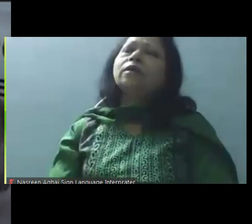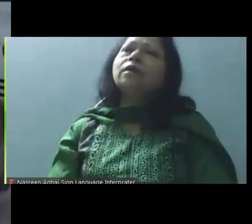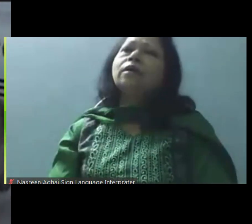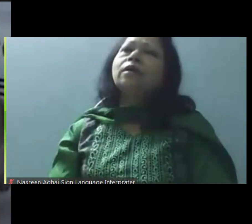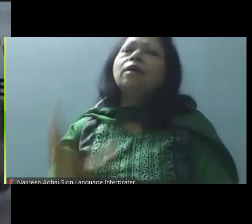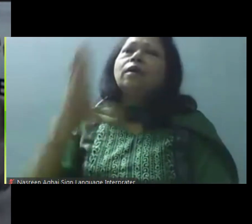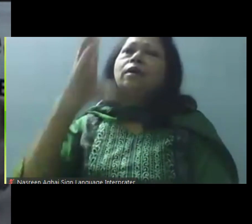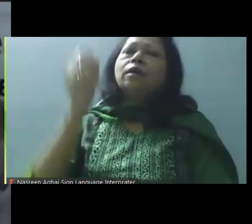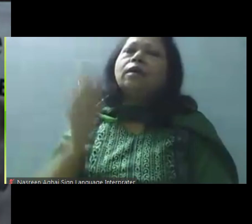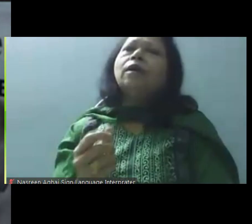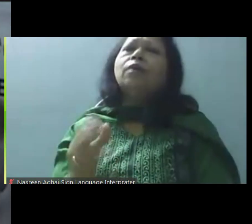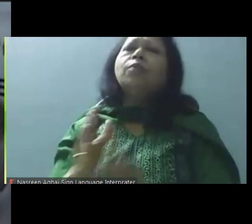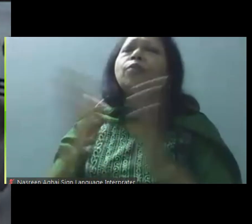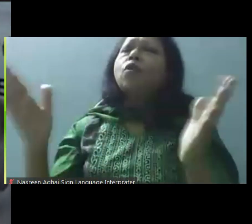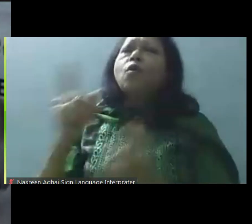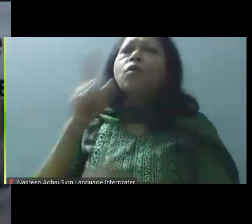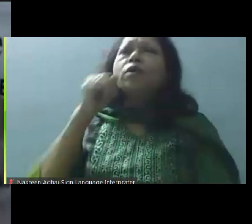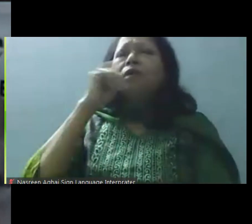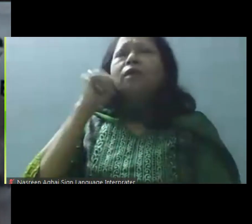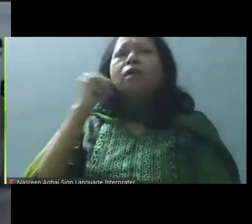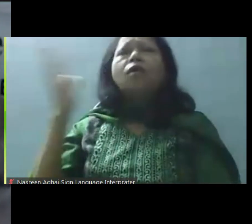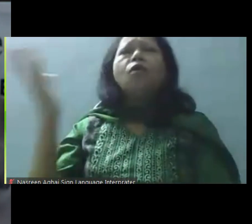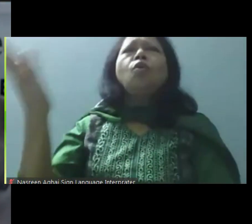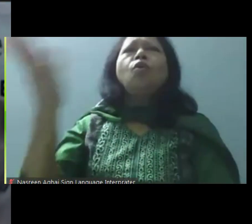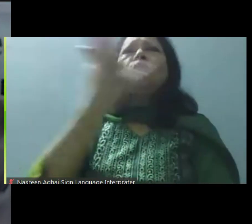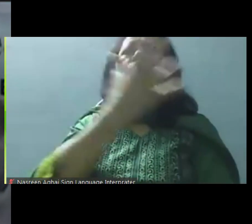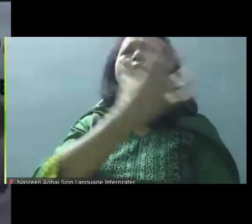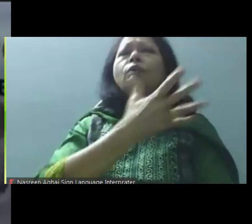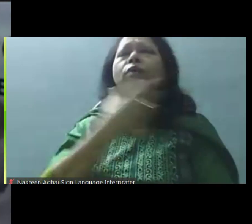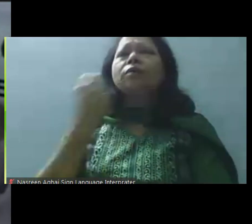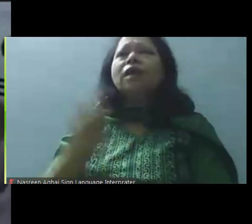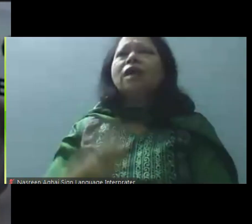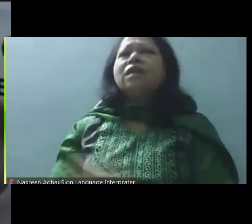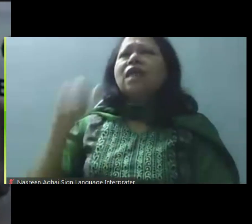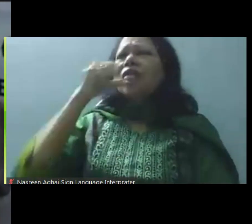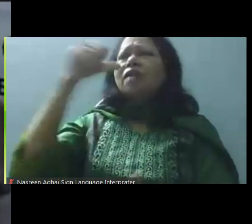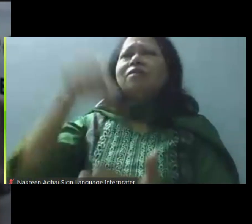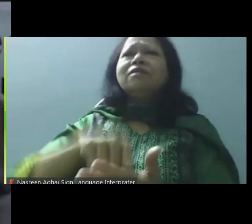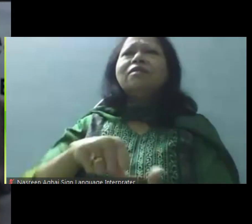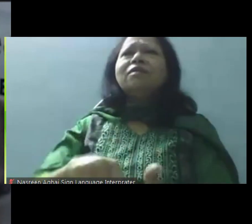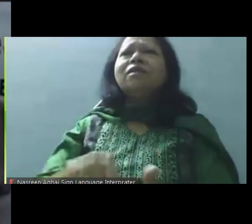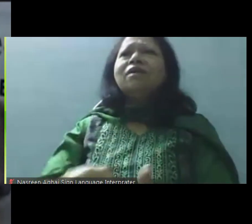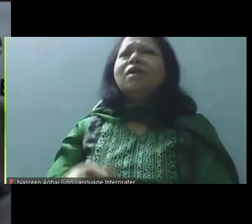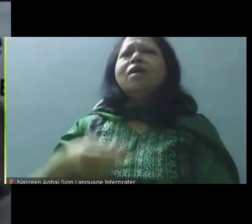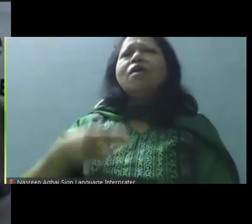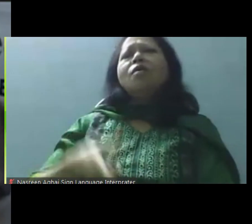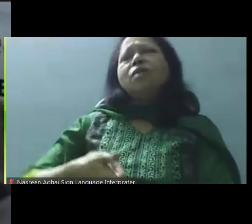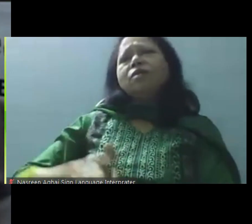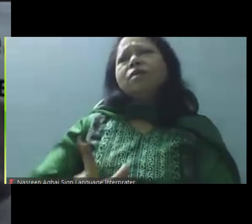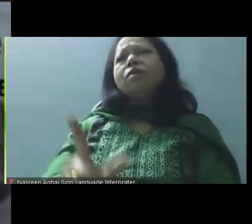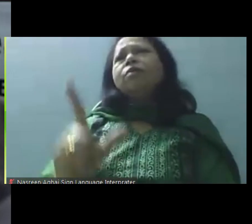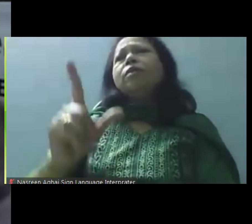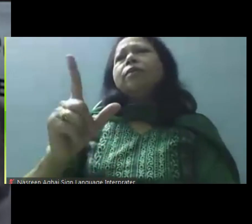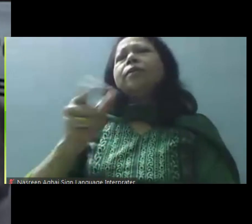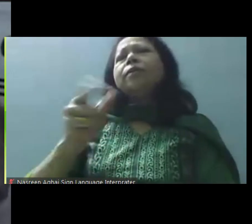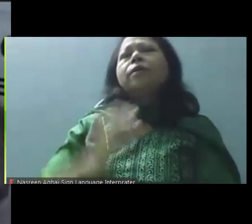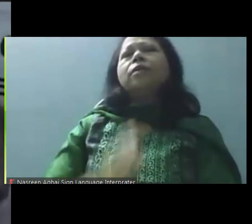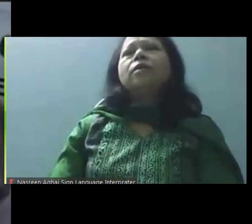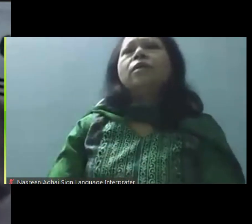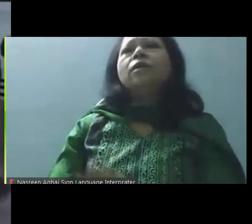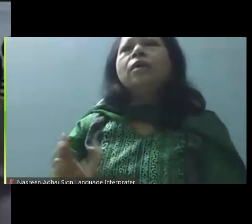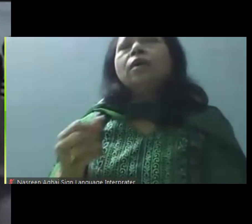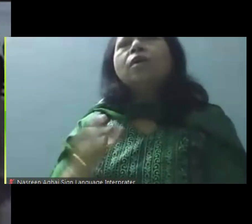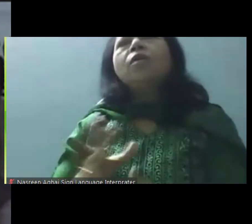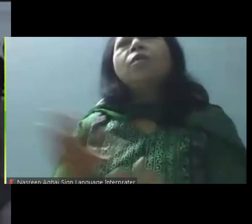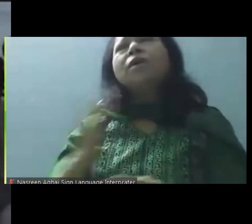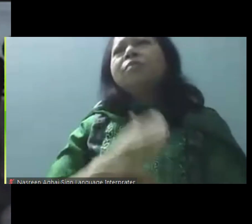large population is illiterate and living in rural areas, so they have no